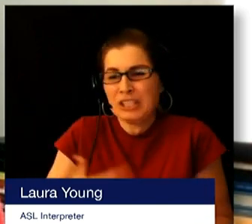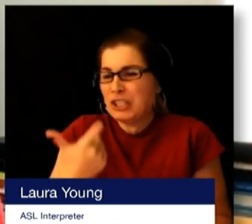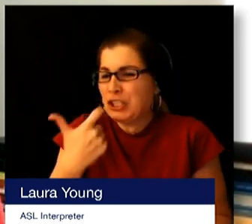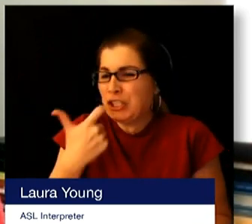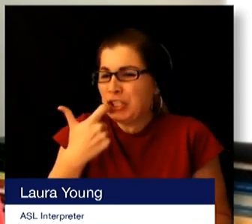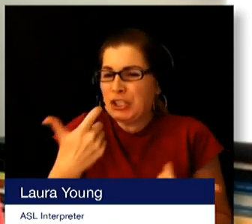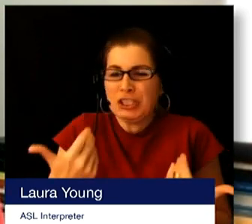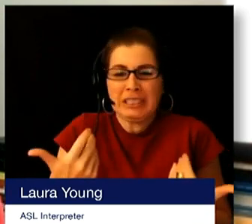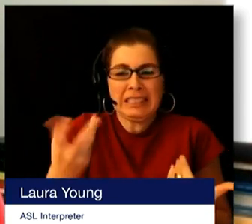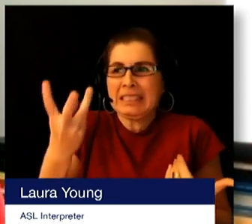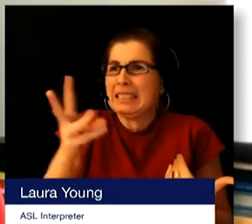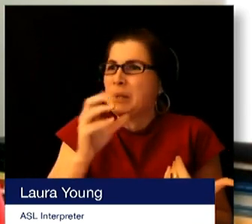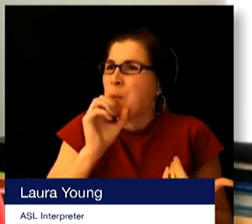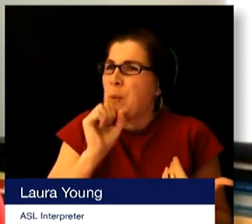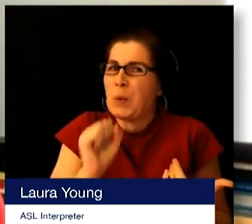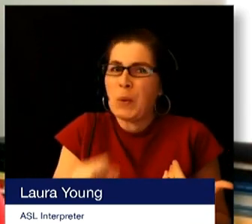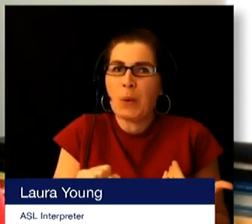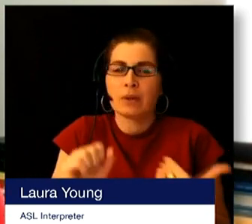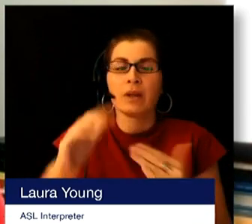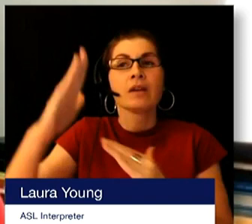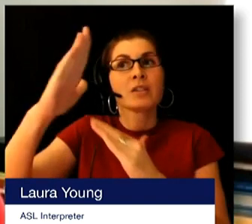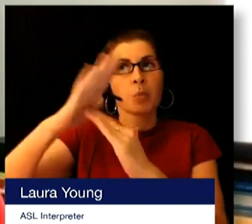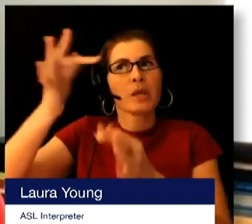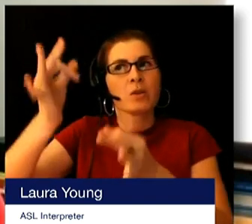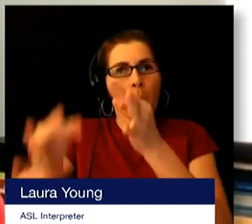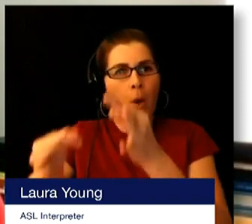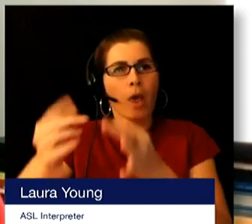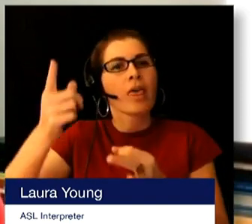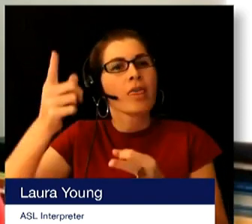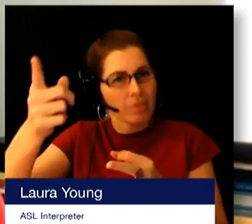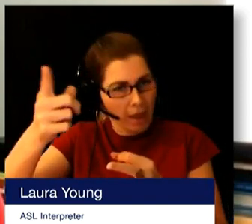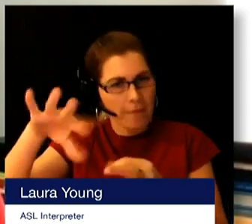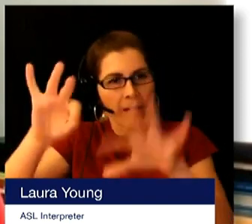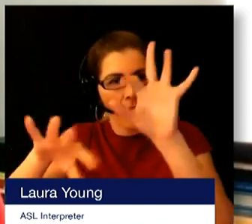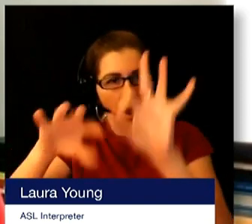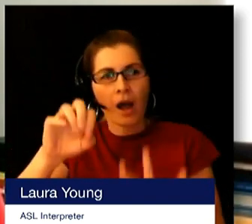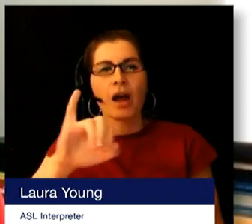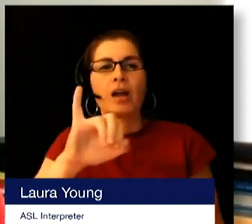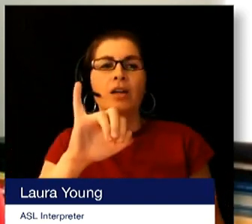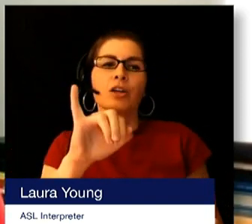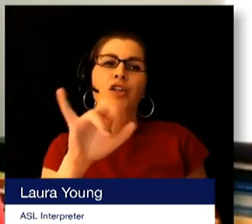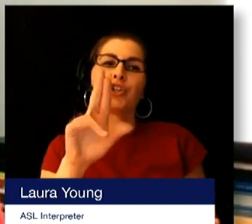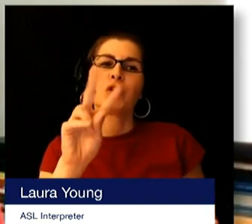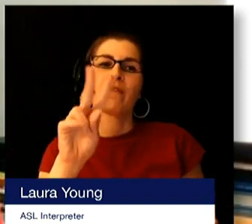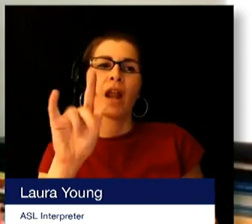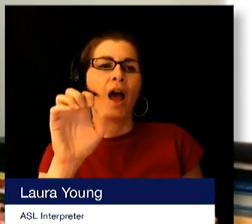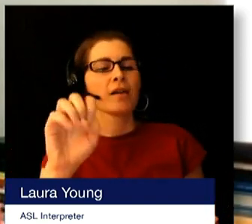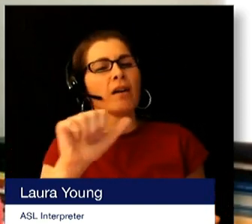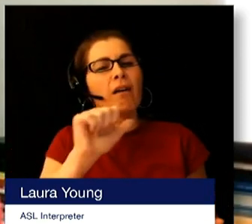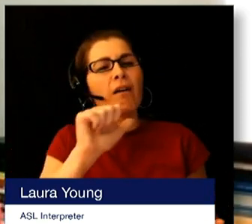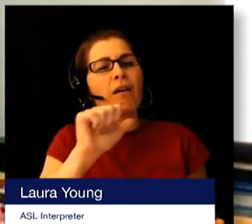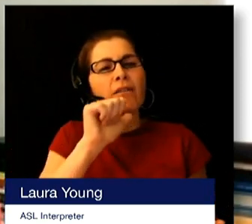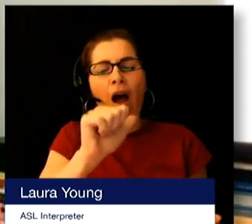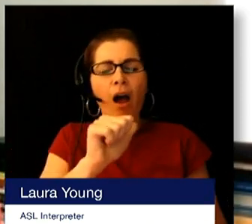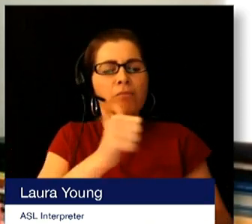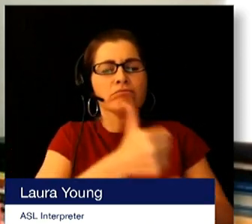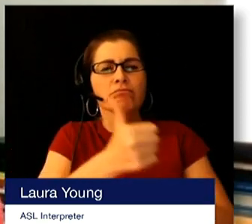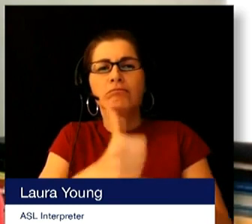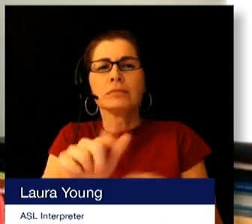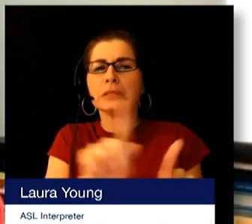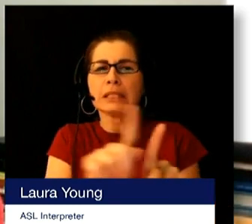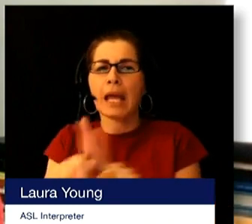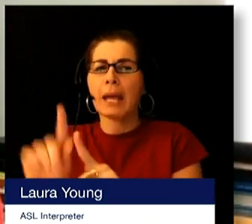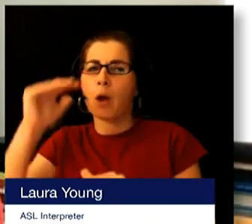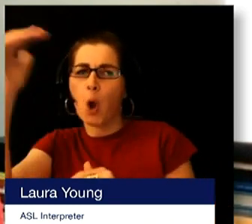when it happened. The Supreme Court had made several findings that juveniles were not as culpable as adults. They had made findings about the brain